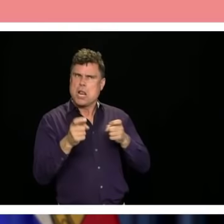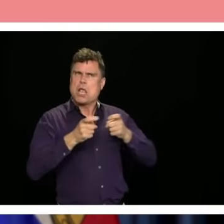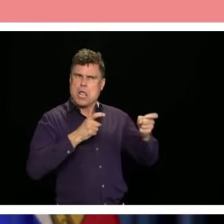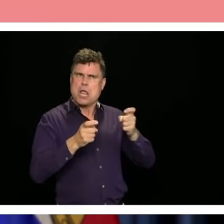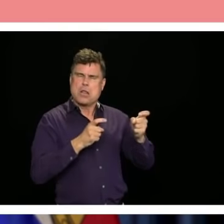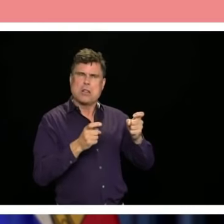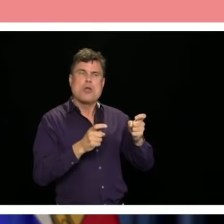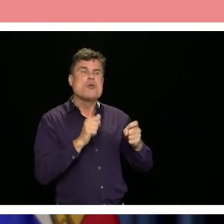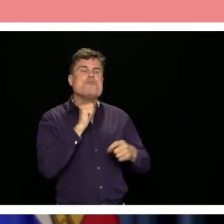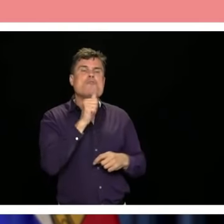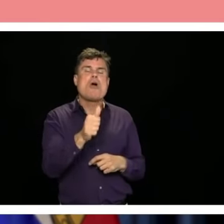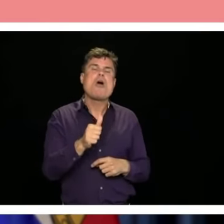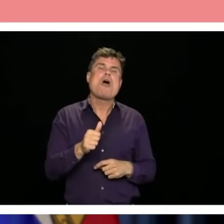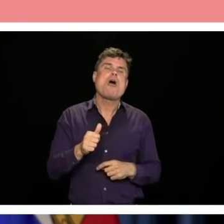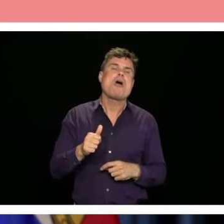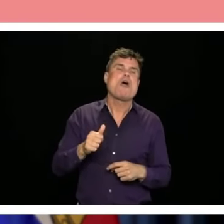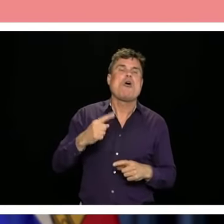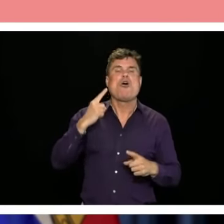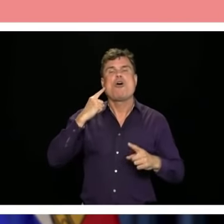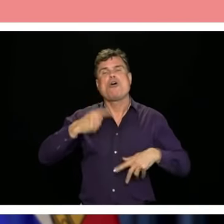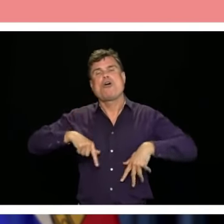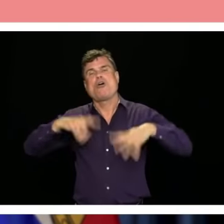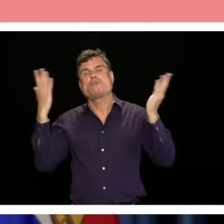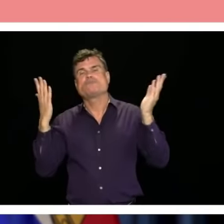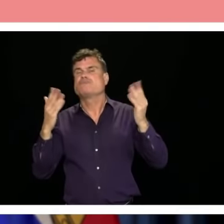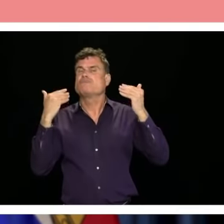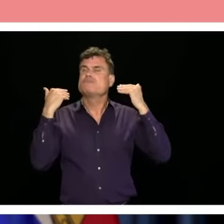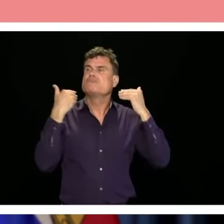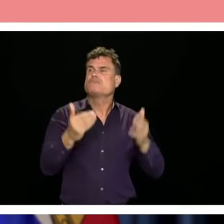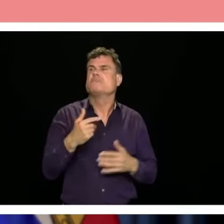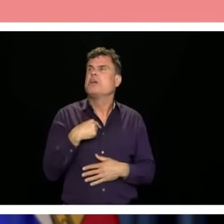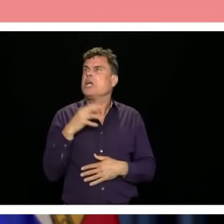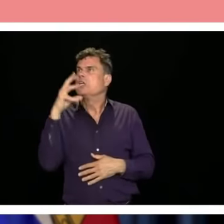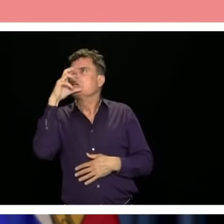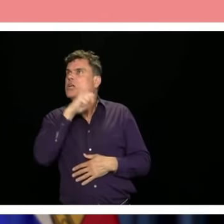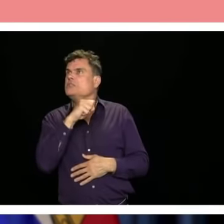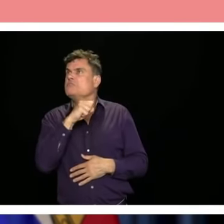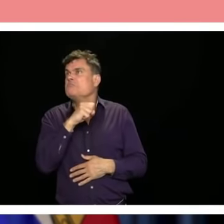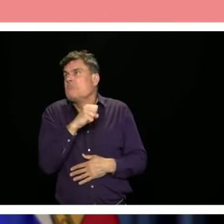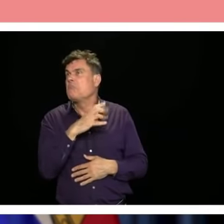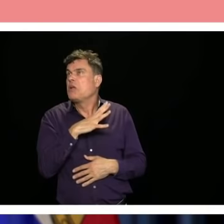that's part of what I think Dr. Henry has taught many of us, which is